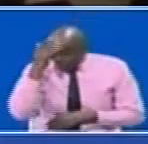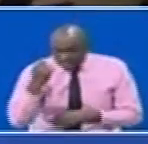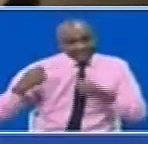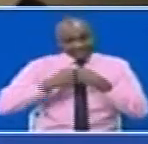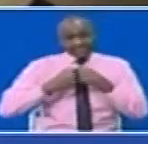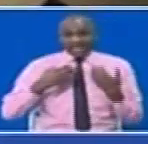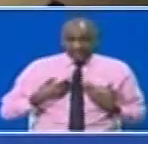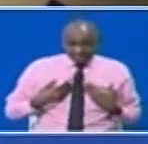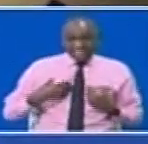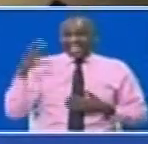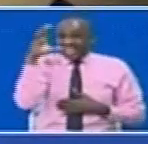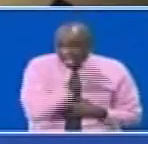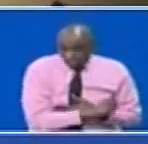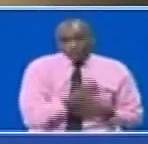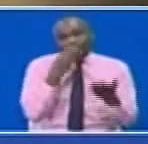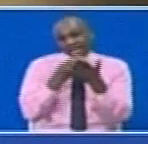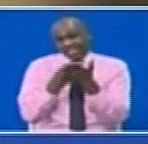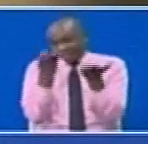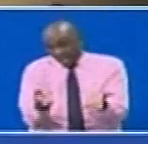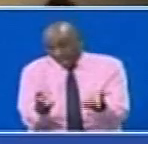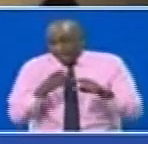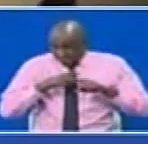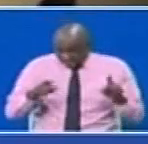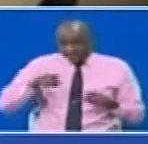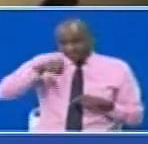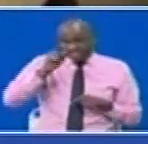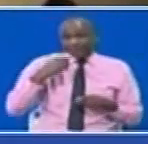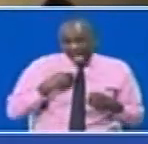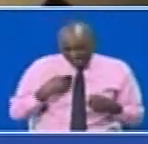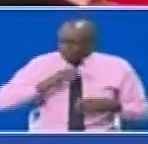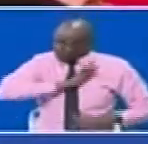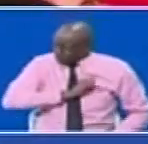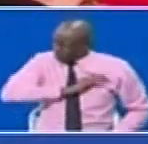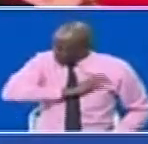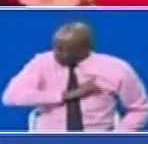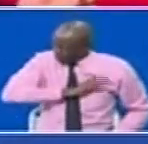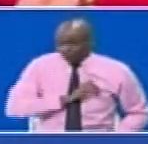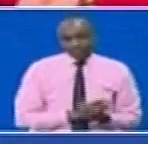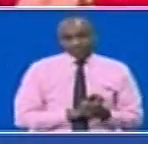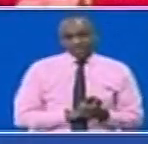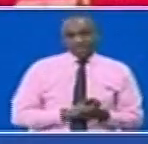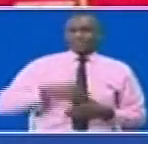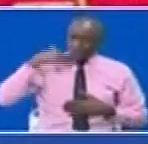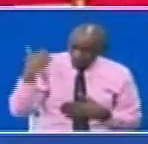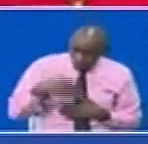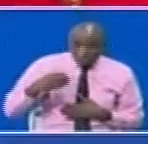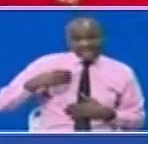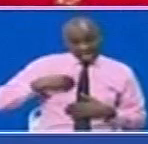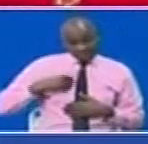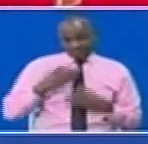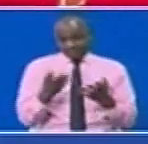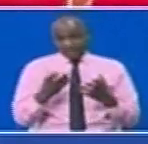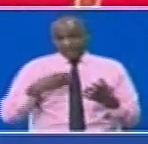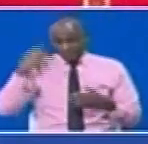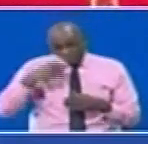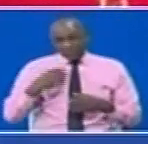challenges such as lack of adequate capital. But Anina Sinaji pushed him to persevere. I think I've always had art in myself, and I've